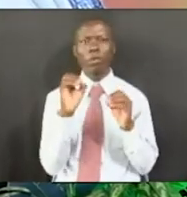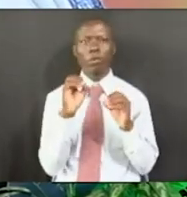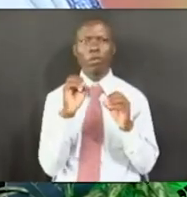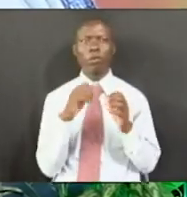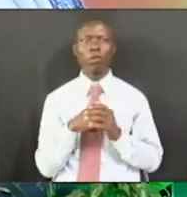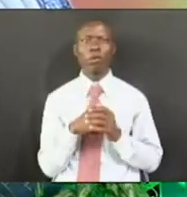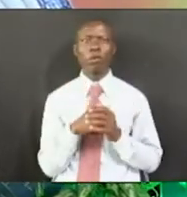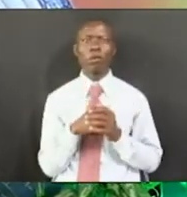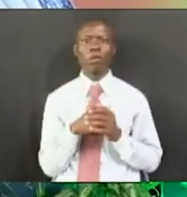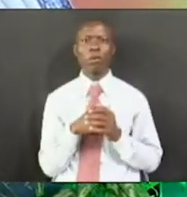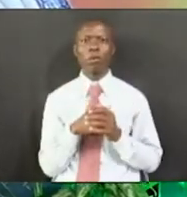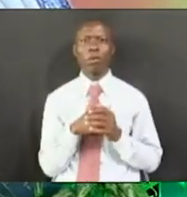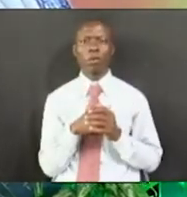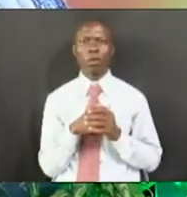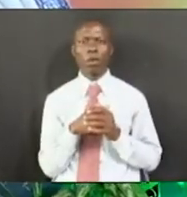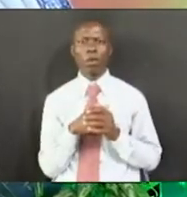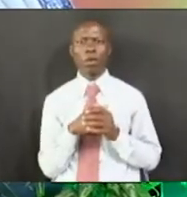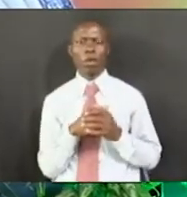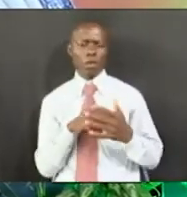Study your book.